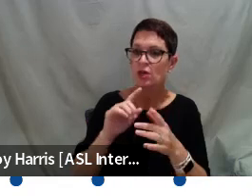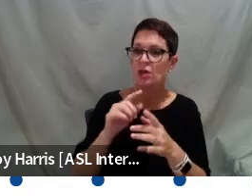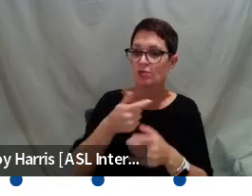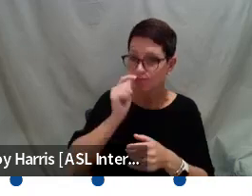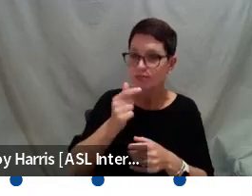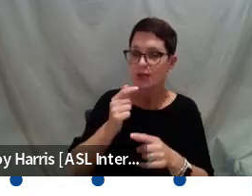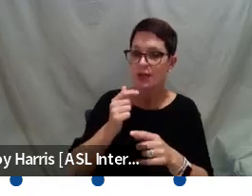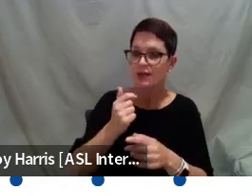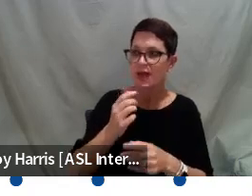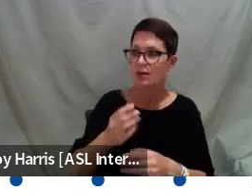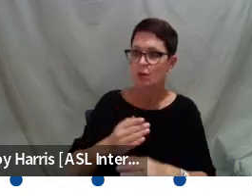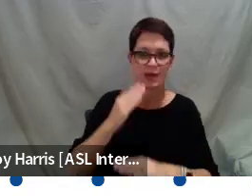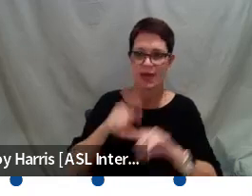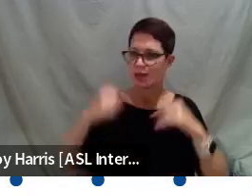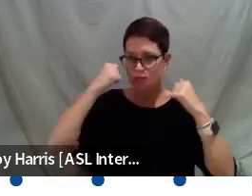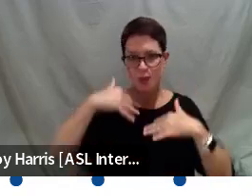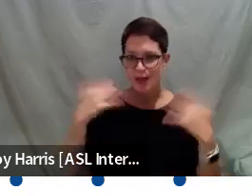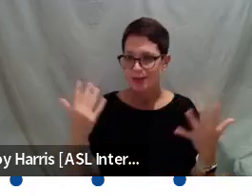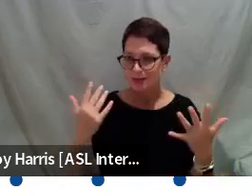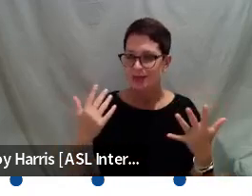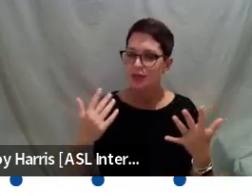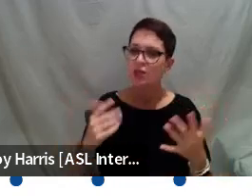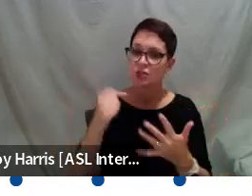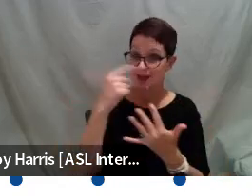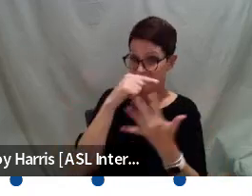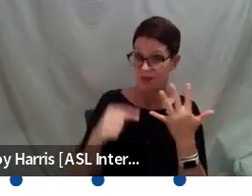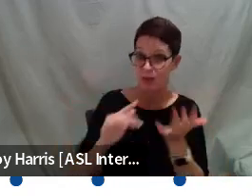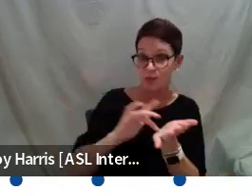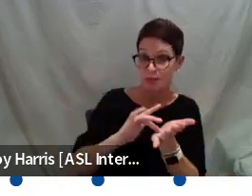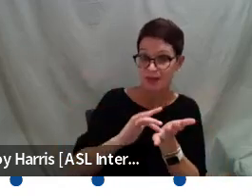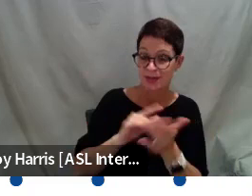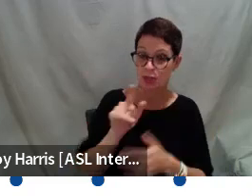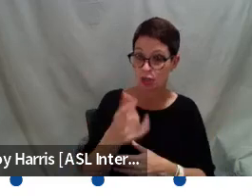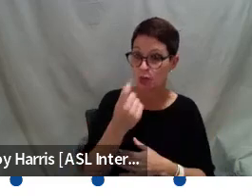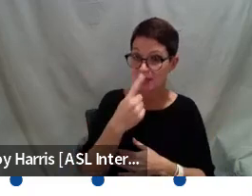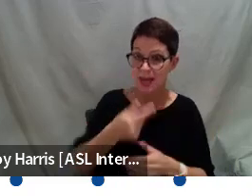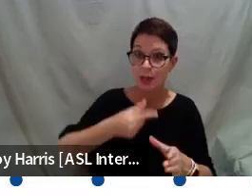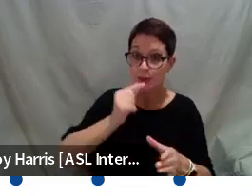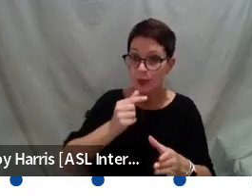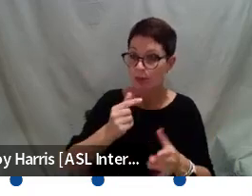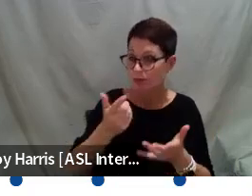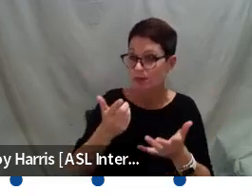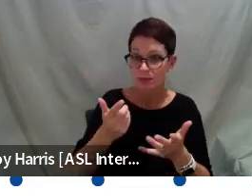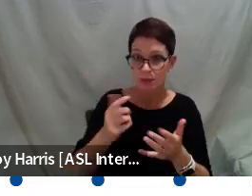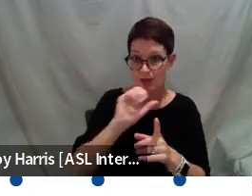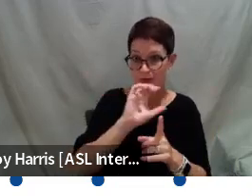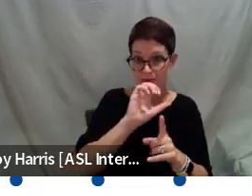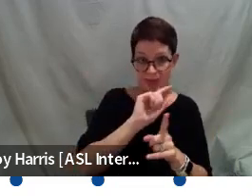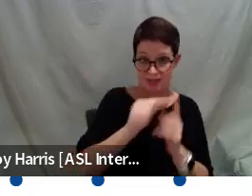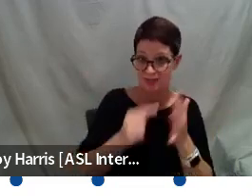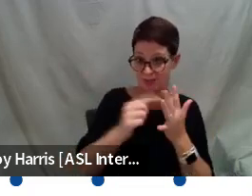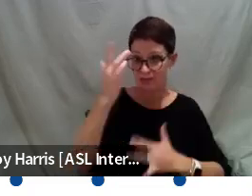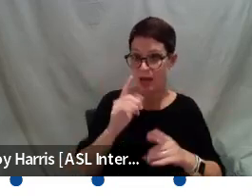sweat. So it's really important that if any of these medications or conditions apply to